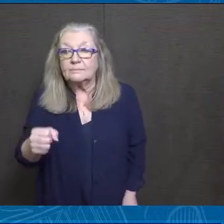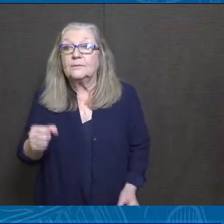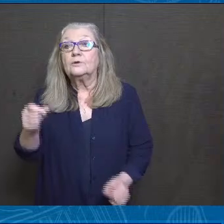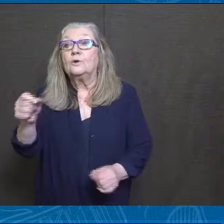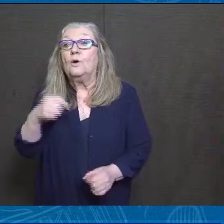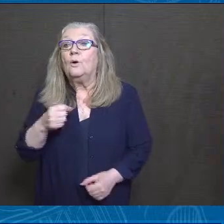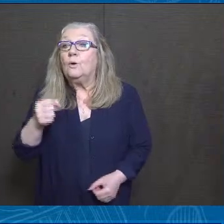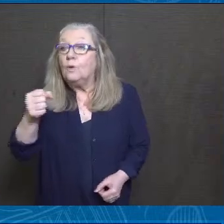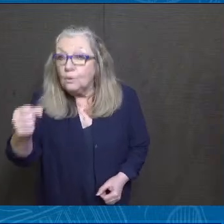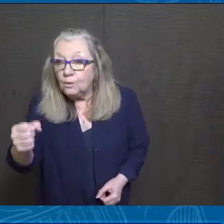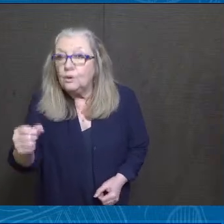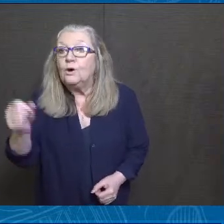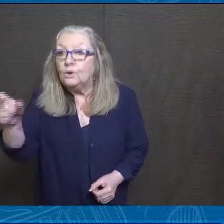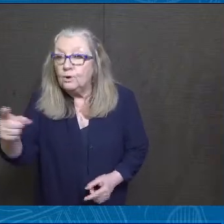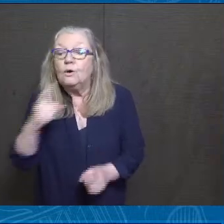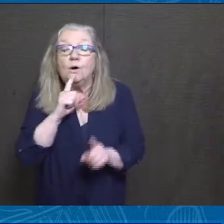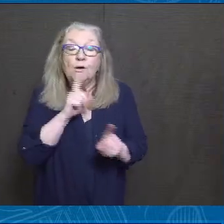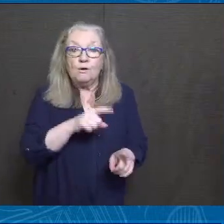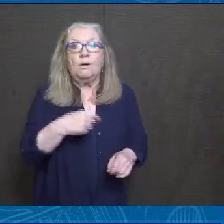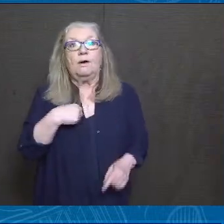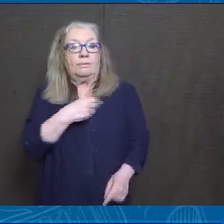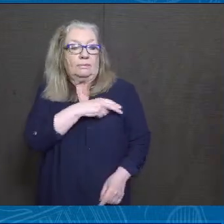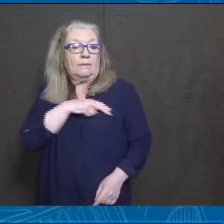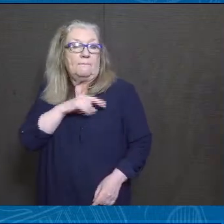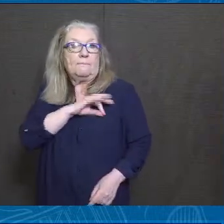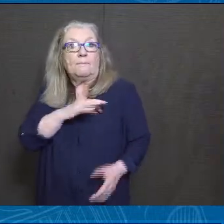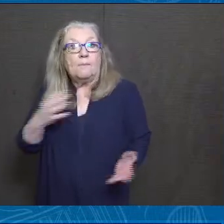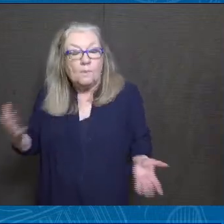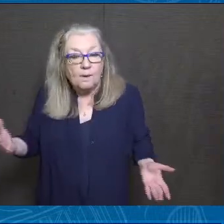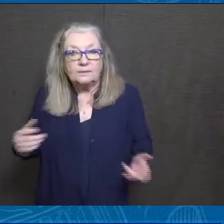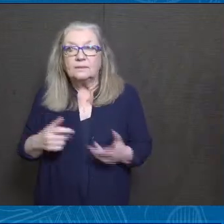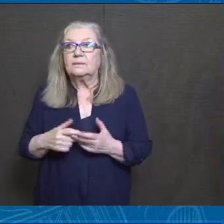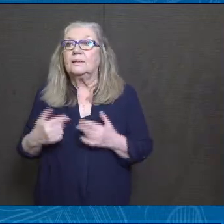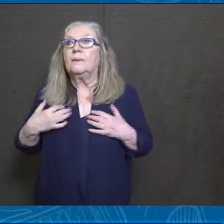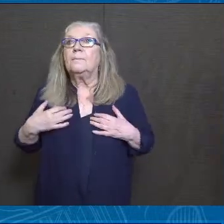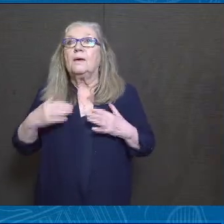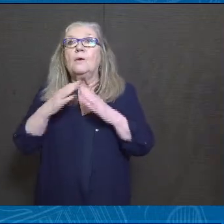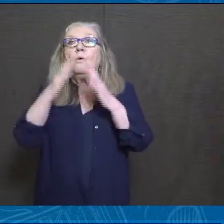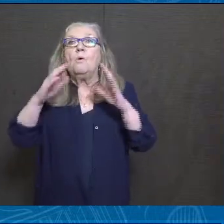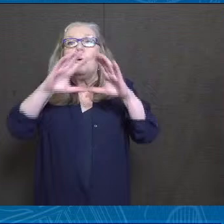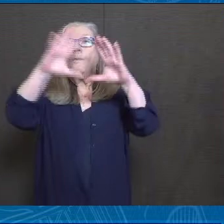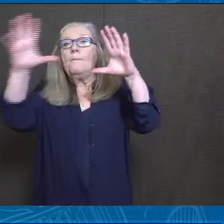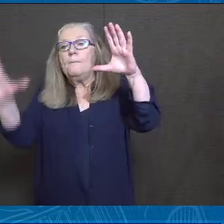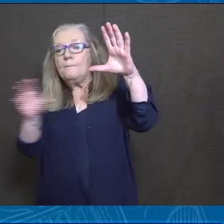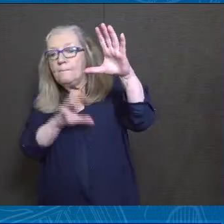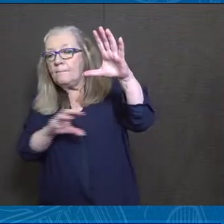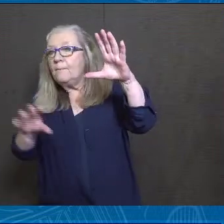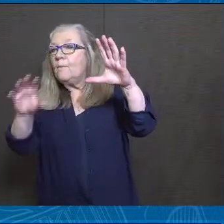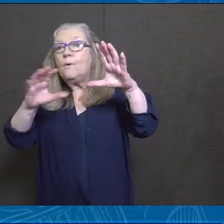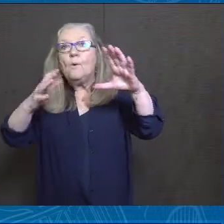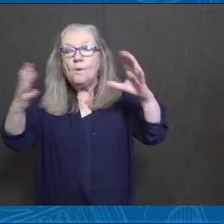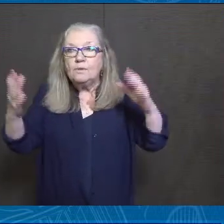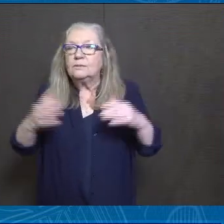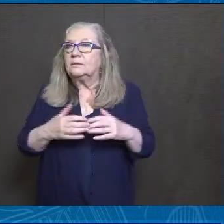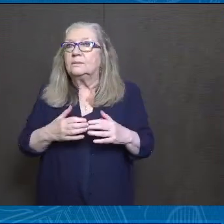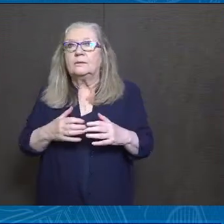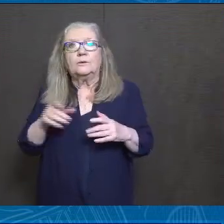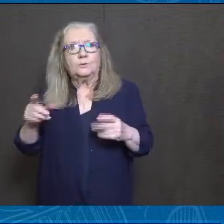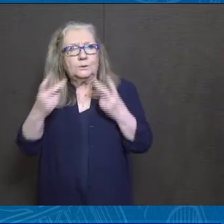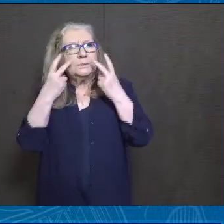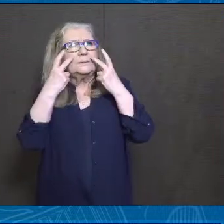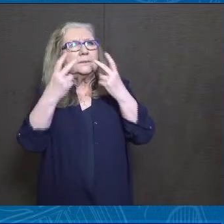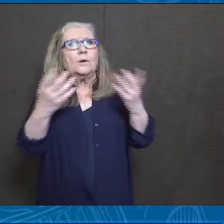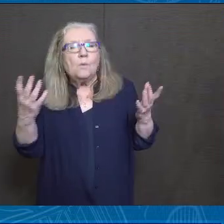brief description of what you see. And, you can talk about the shapes, the colours, anything else that you see